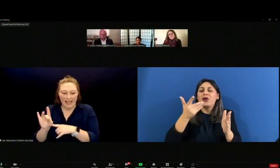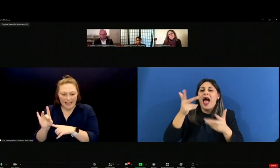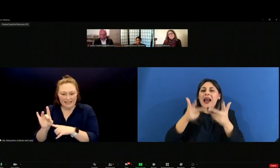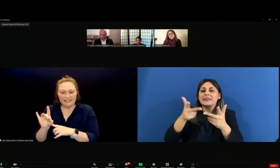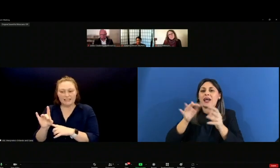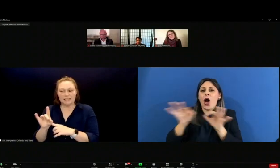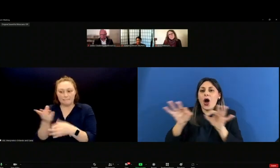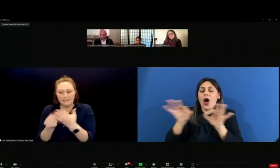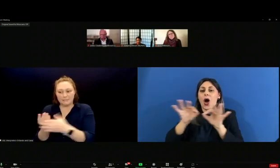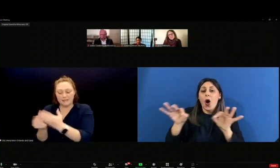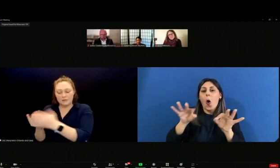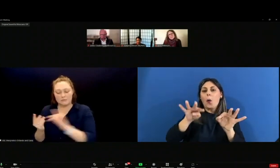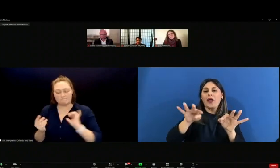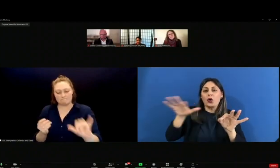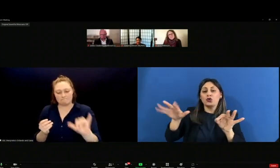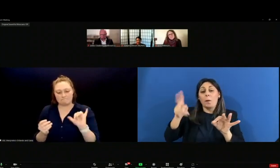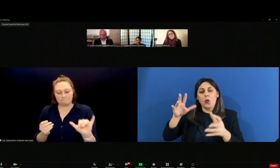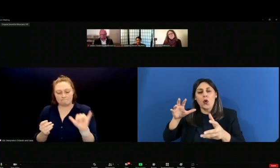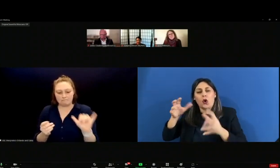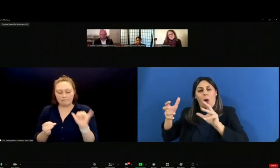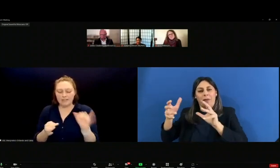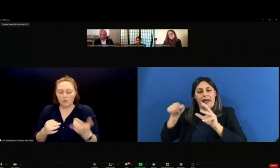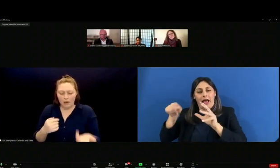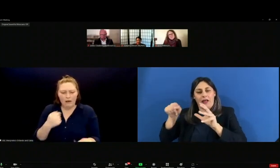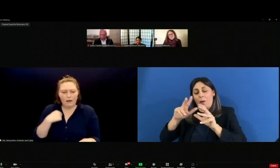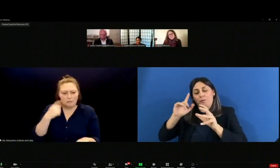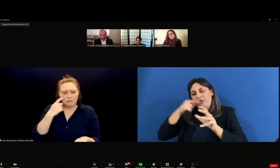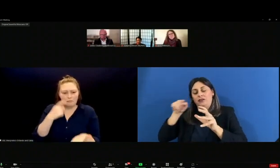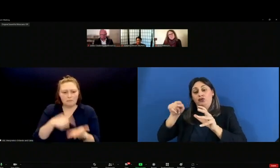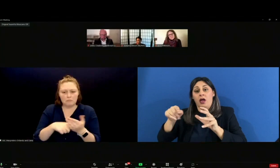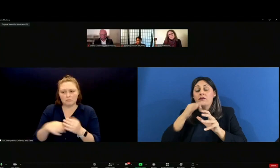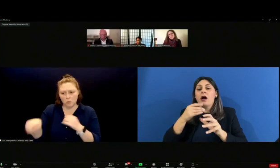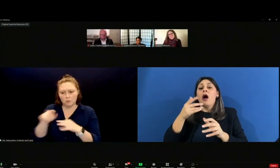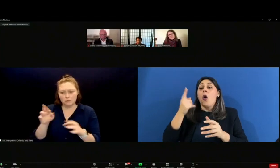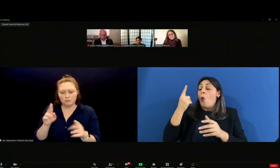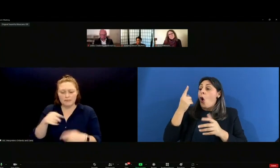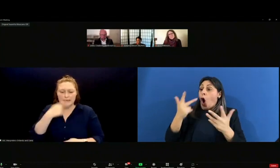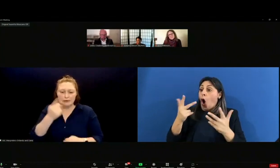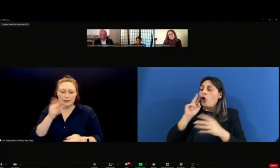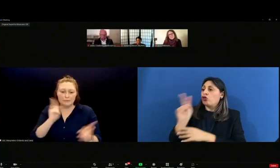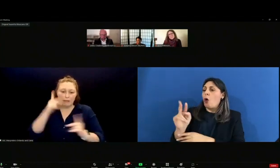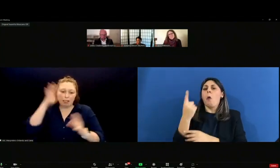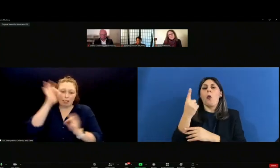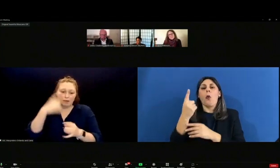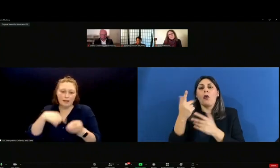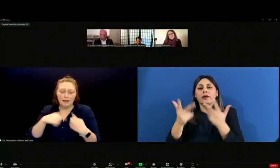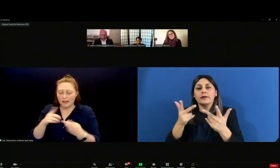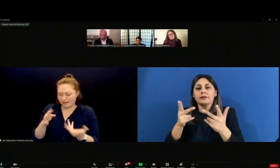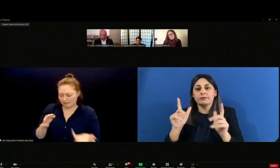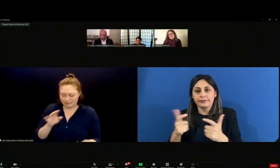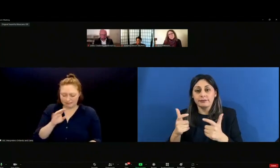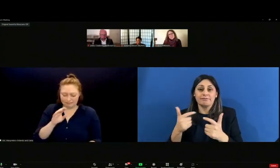poor gesturers trying their hardest and being called on their imperfect production, and then not being included in